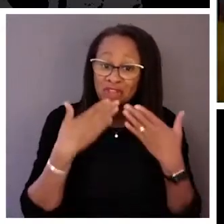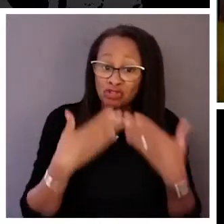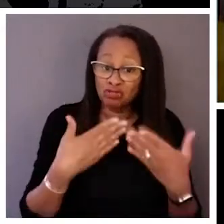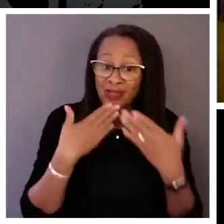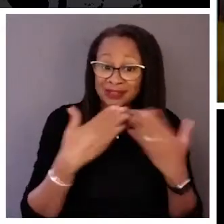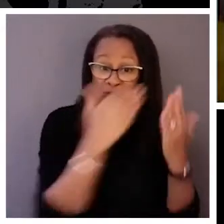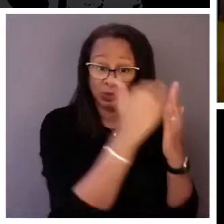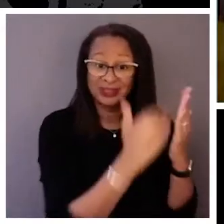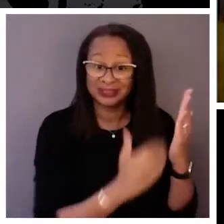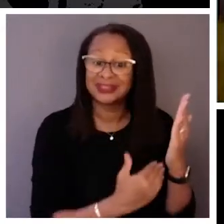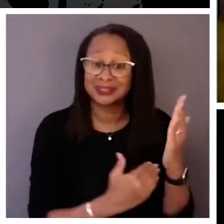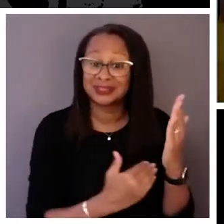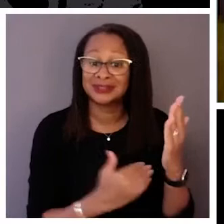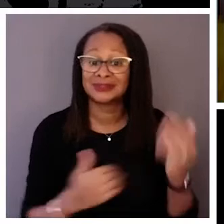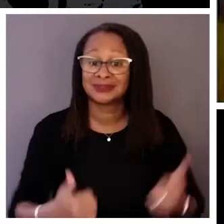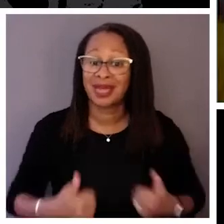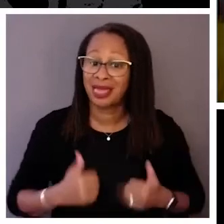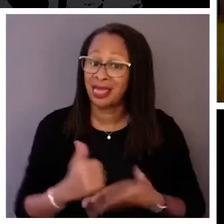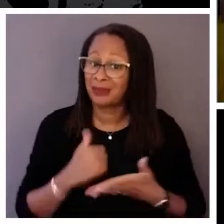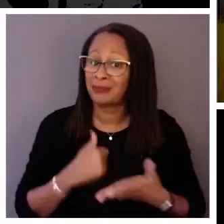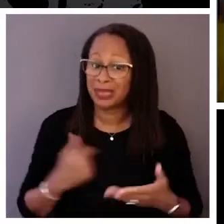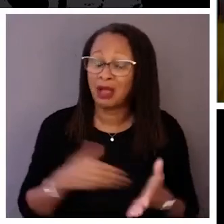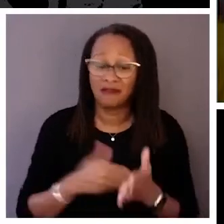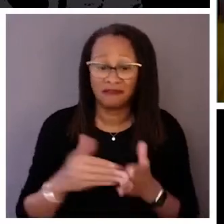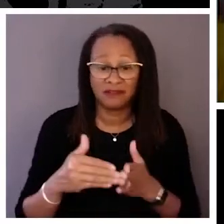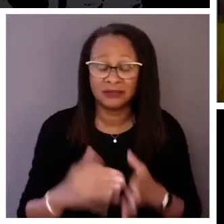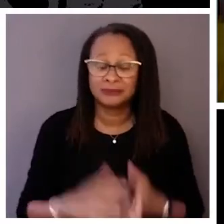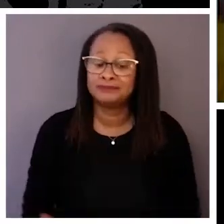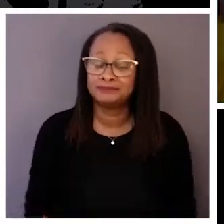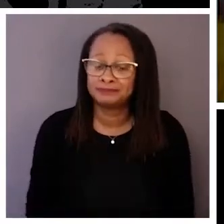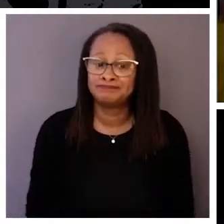gratitude lists really help me.